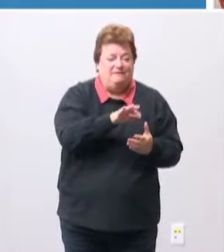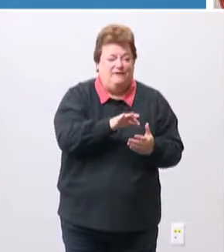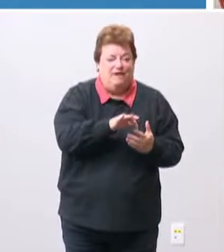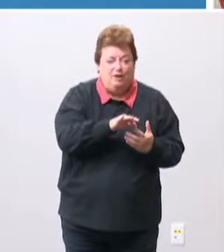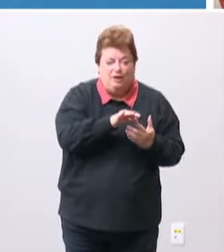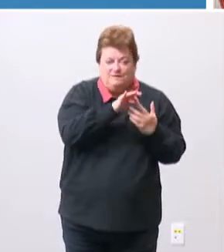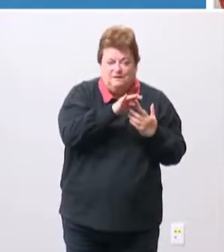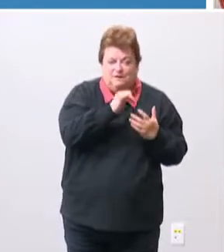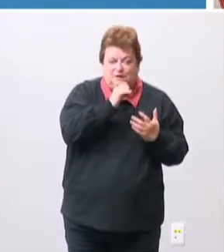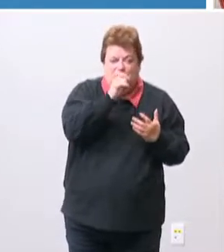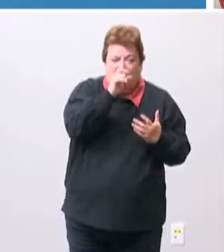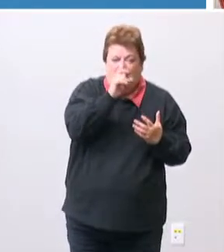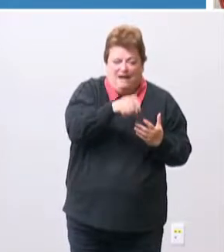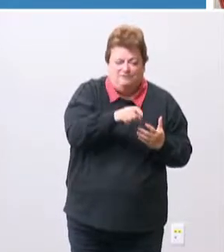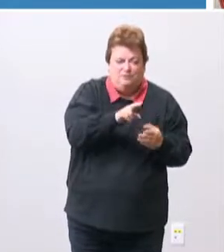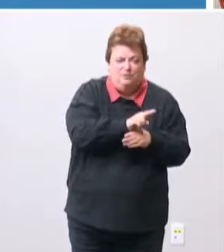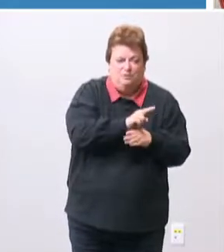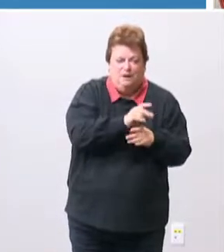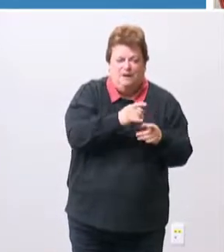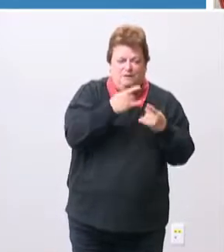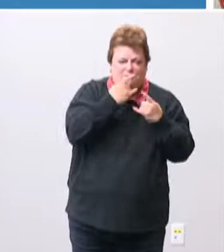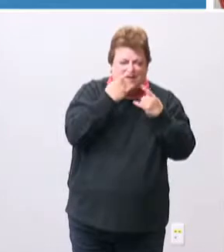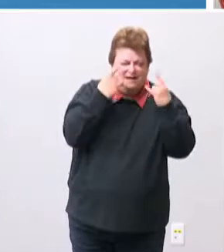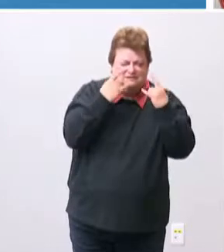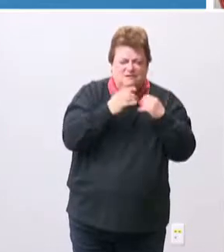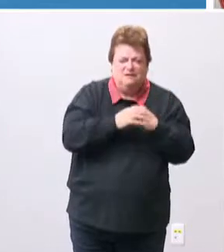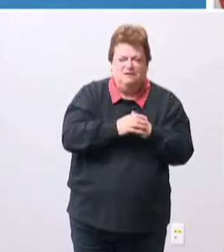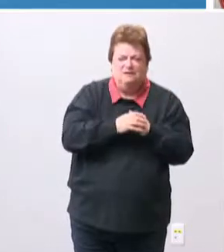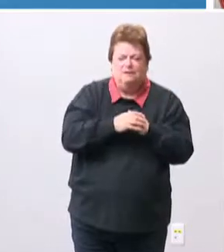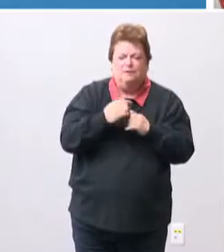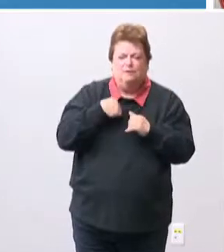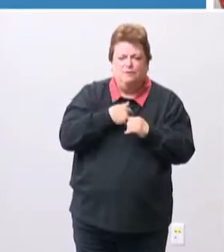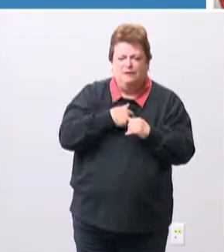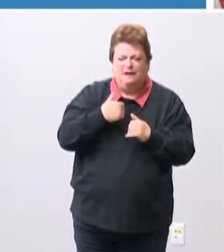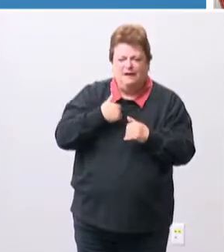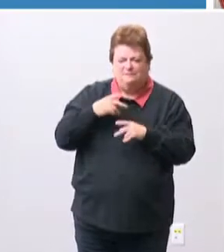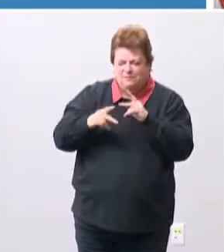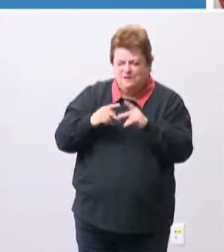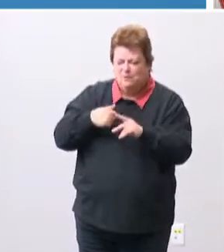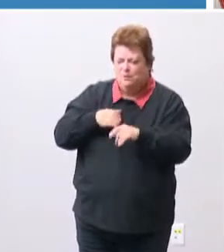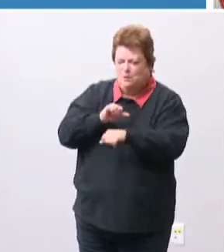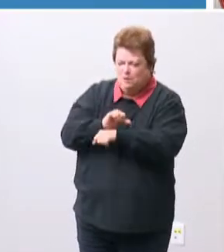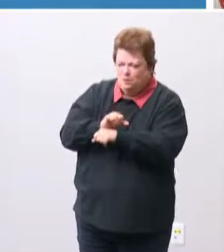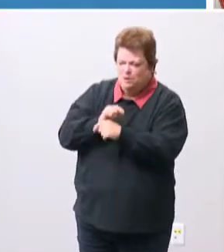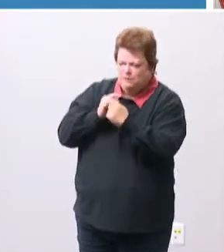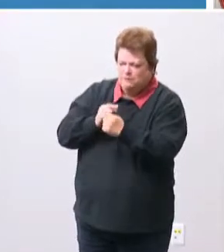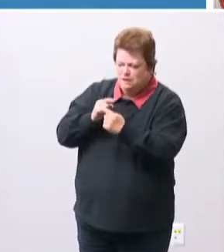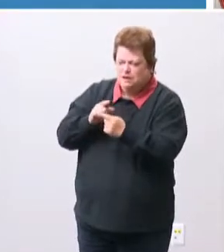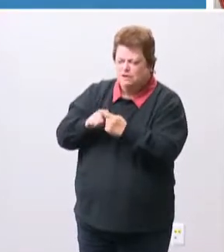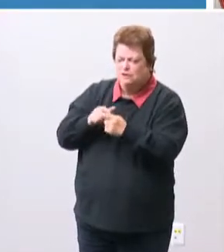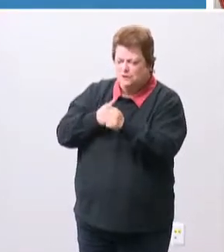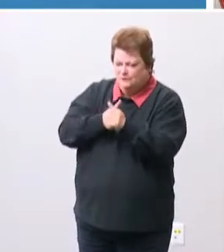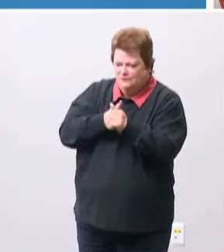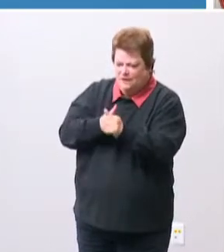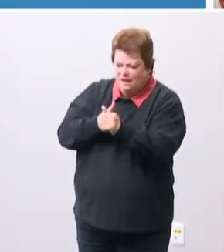not wearing a mask. We have people, we work really hard to follow,